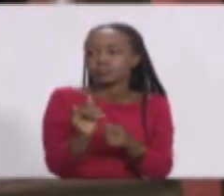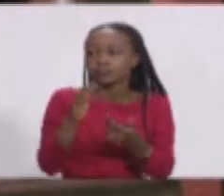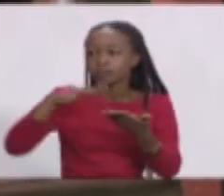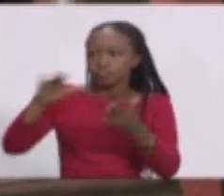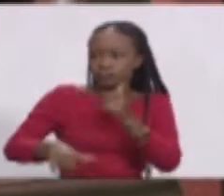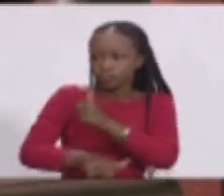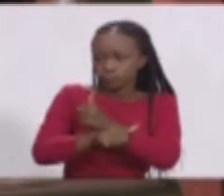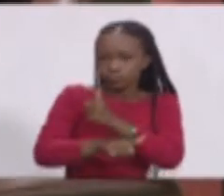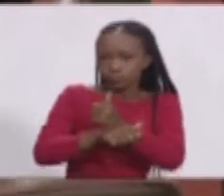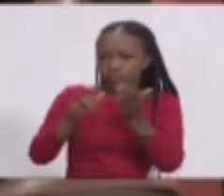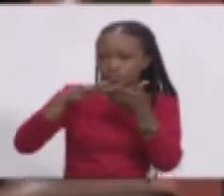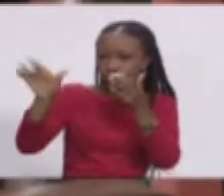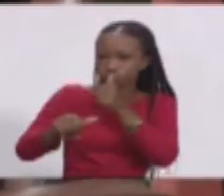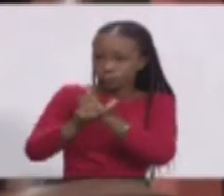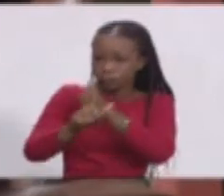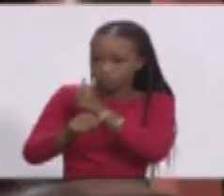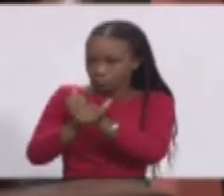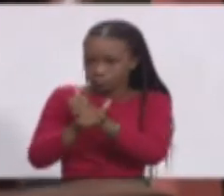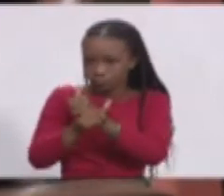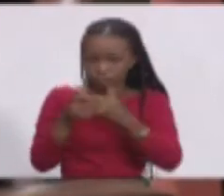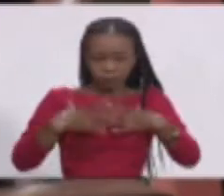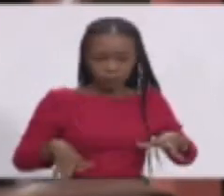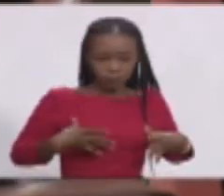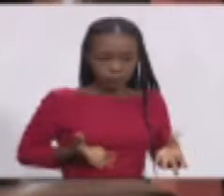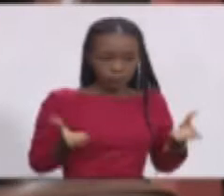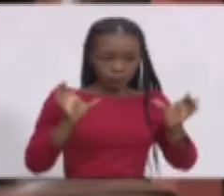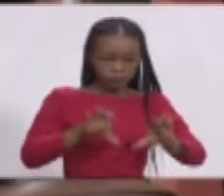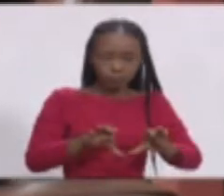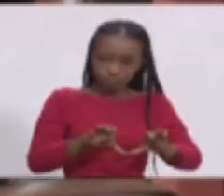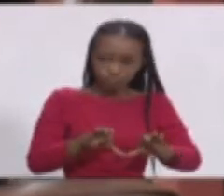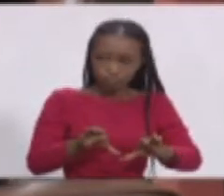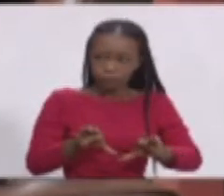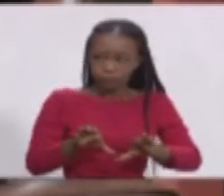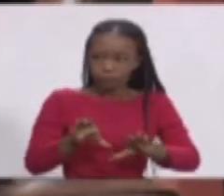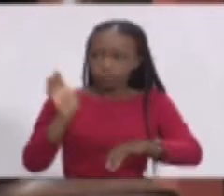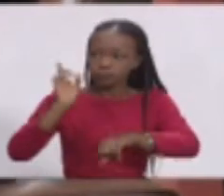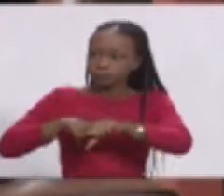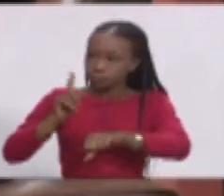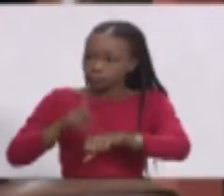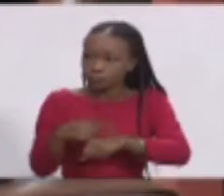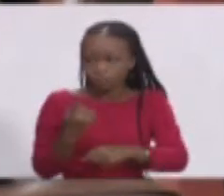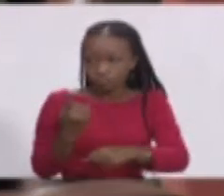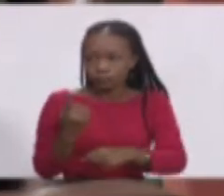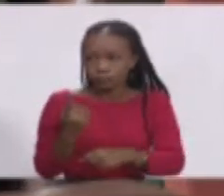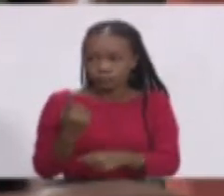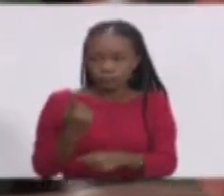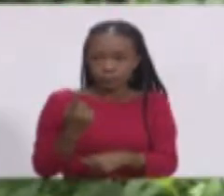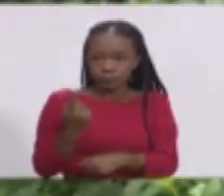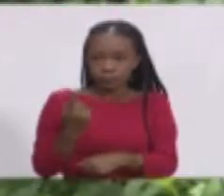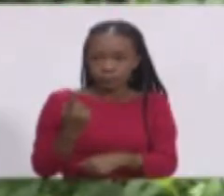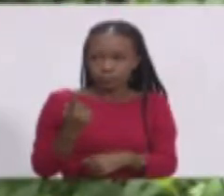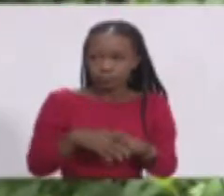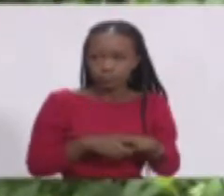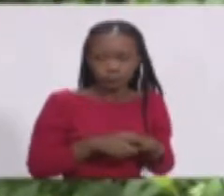risk or is it more dangerous having people, you know, crowded at the same place at a specific time, trying to get home, but really there's no...